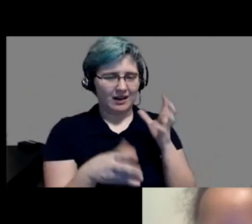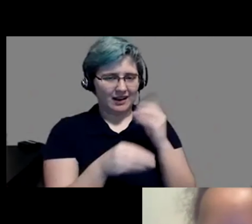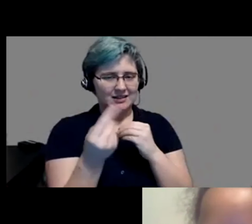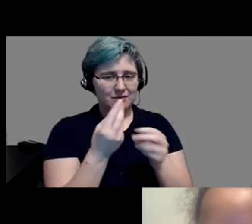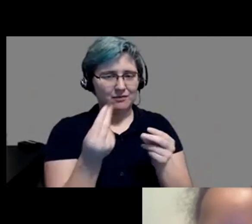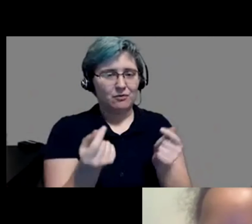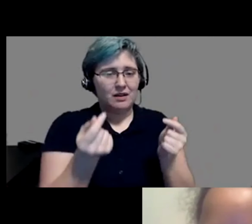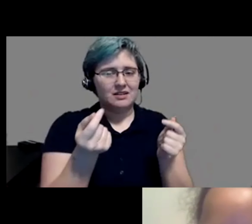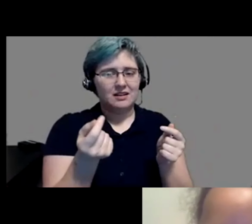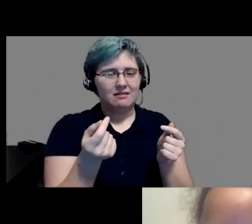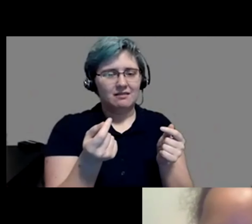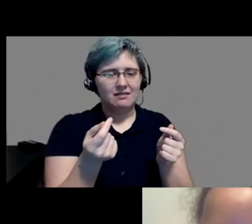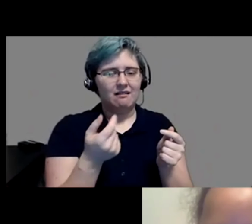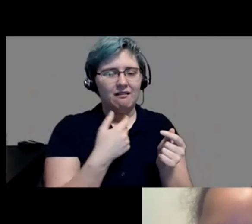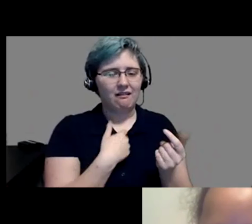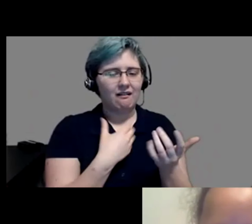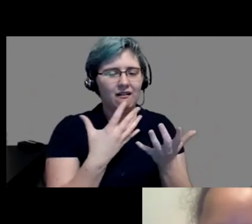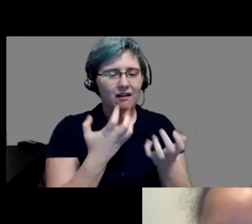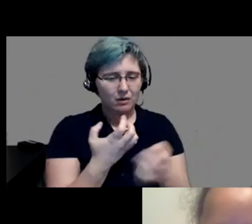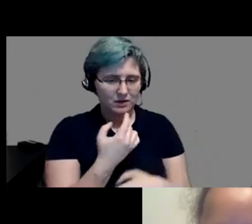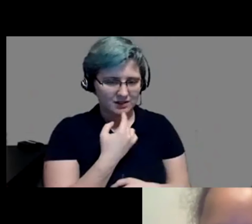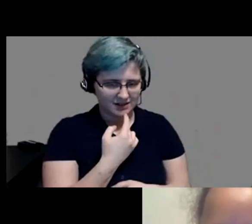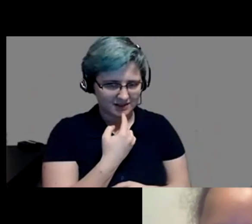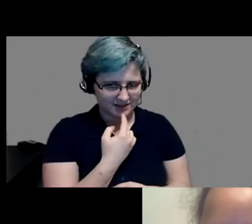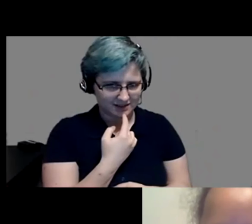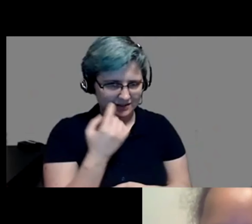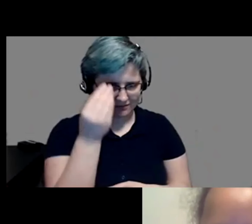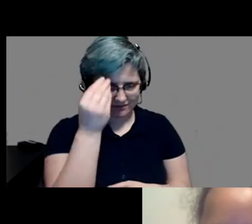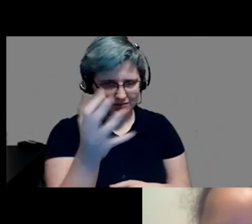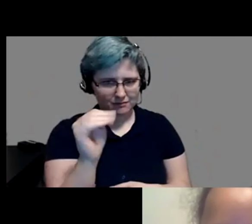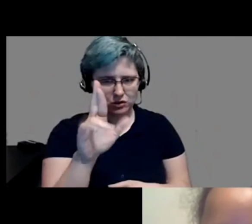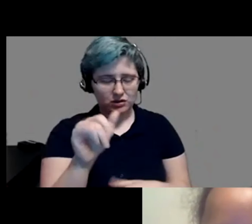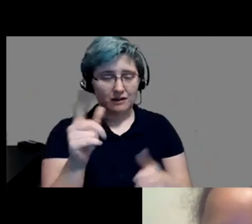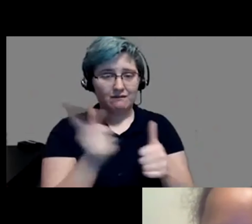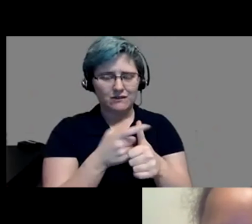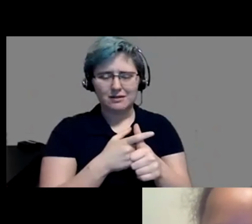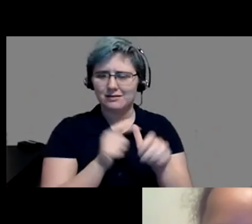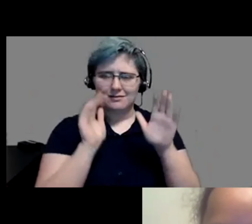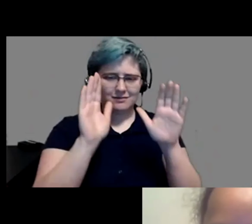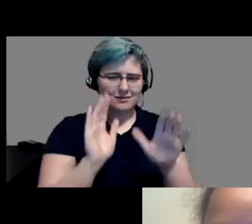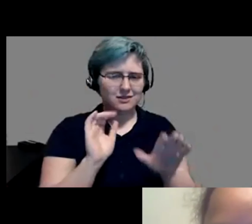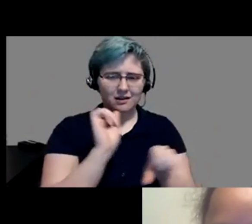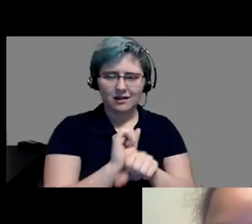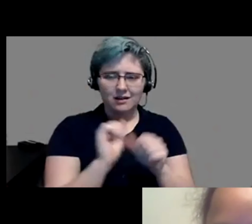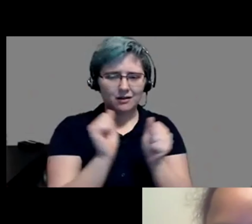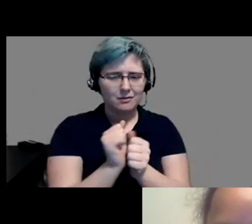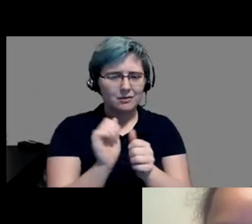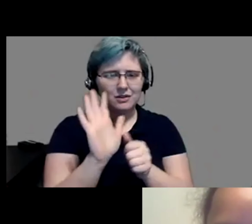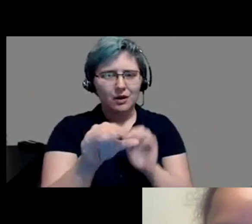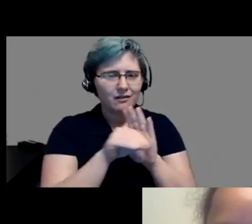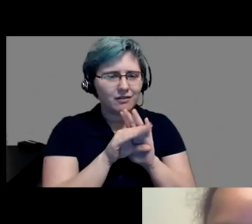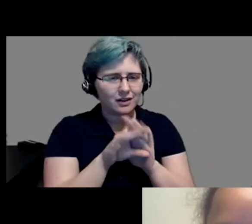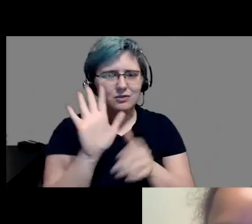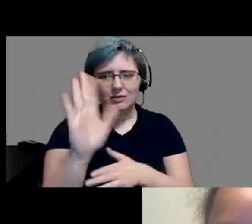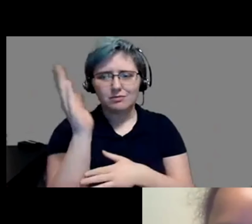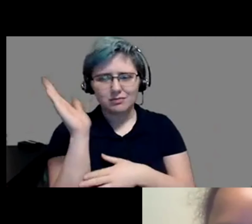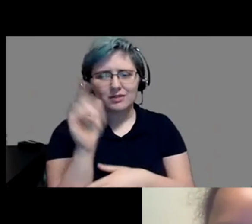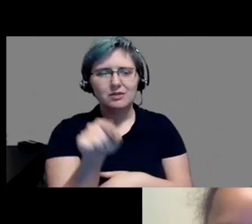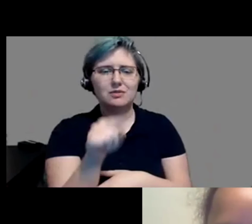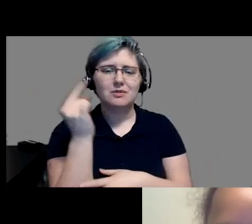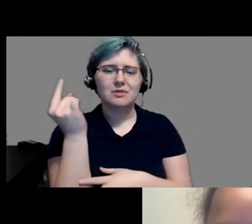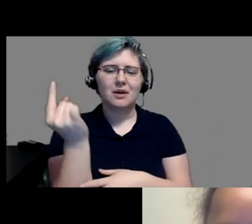I wanted to say to Marci. First of all, great job with the videos and the presentation. You're always